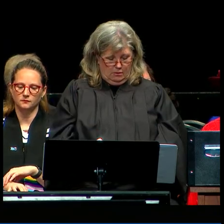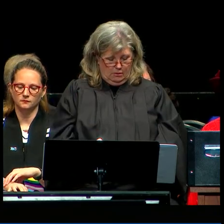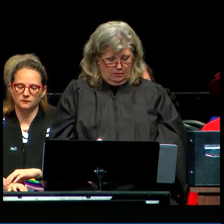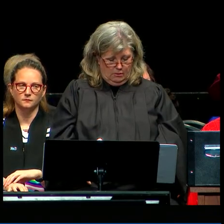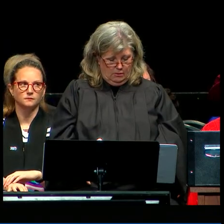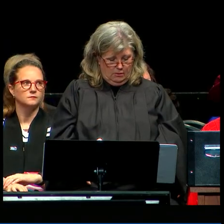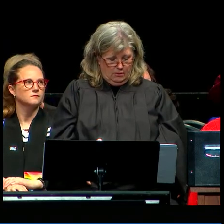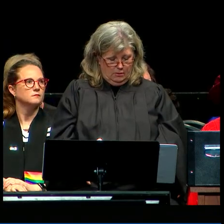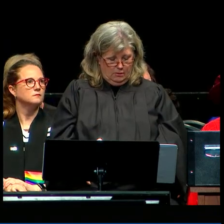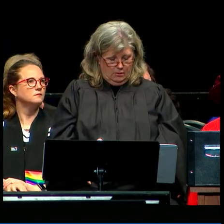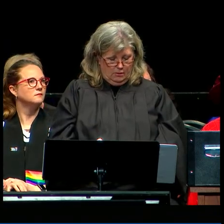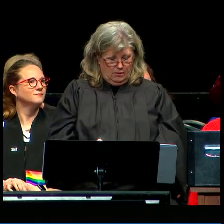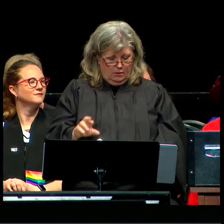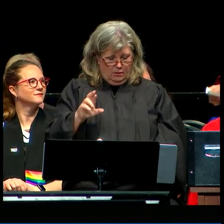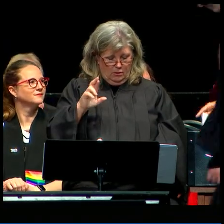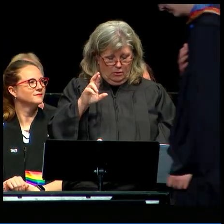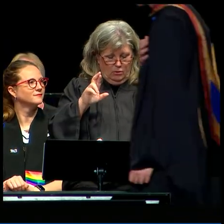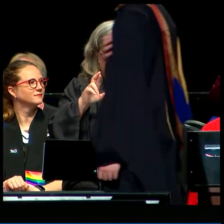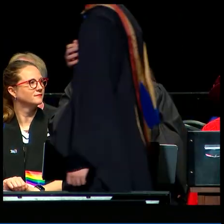Ryan Young.